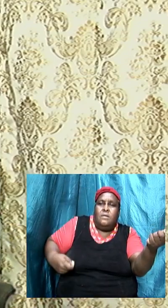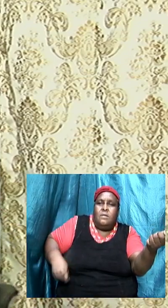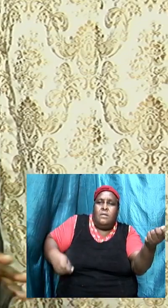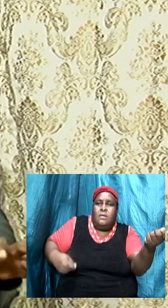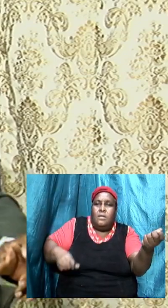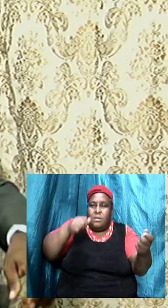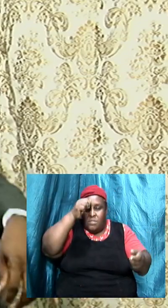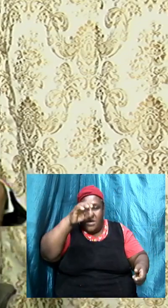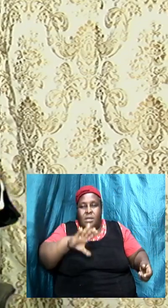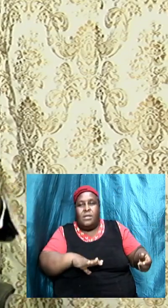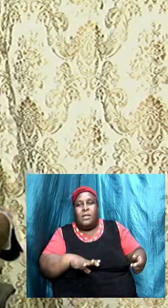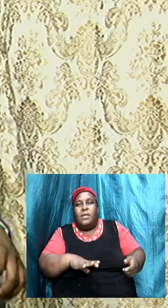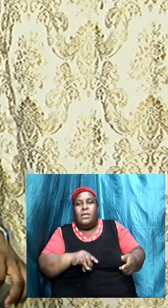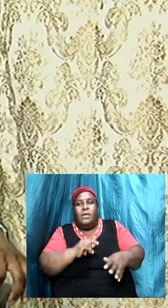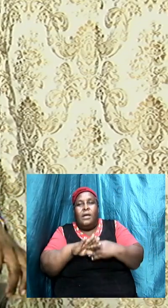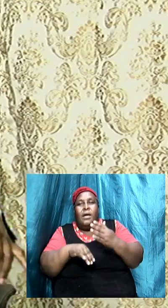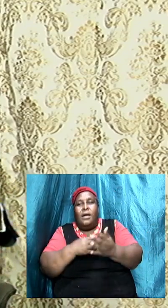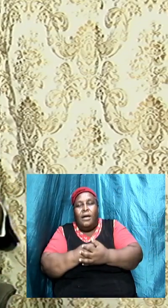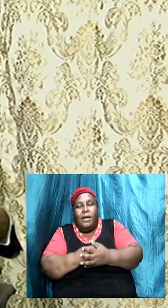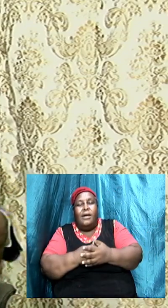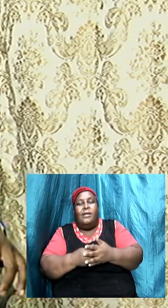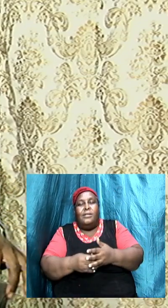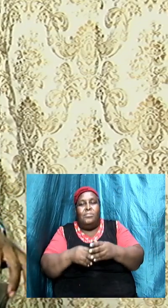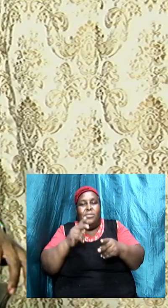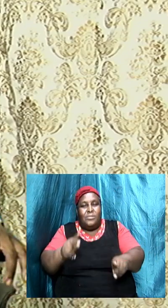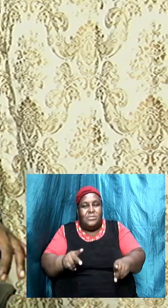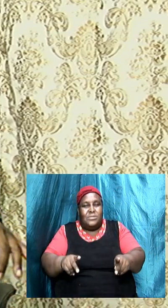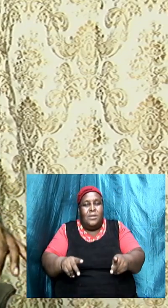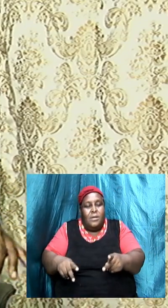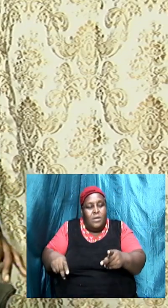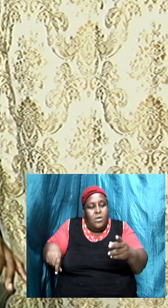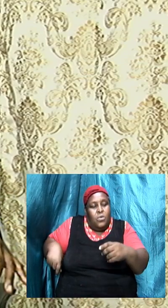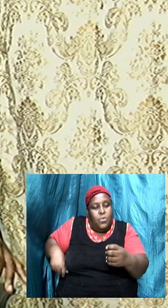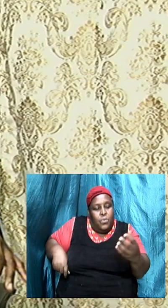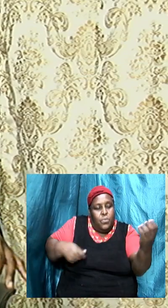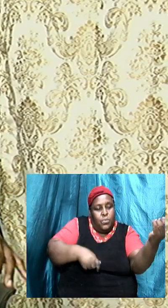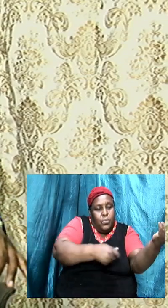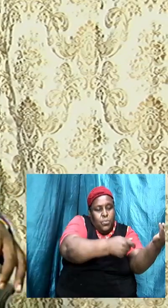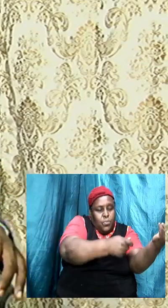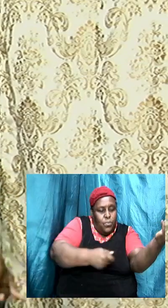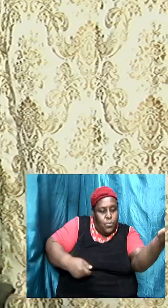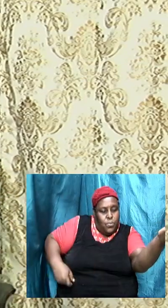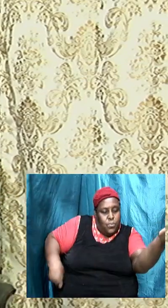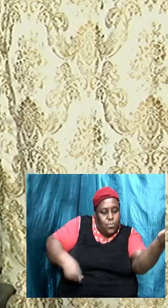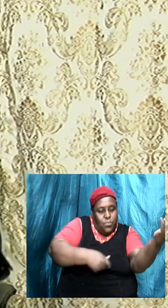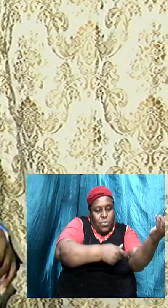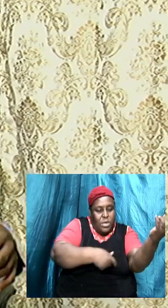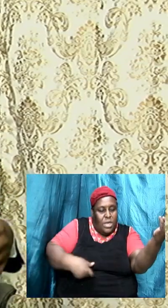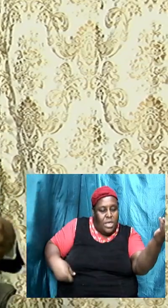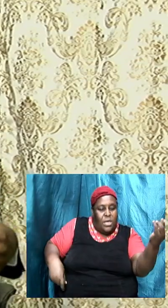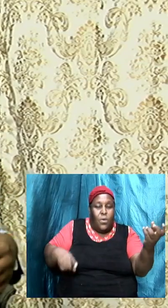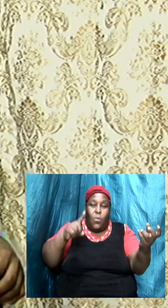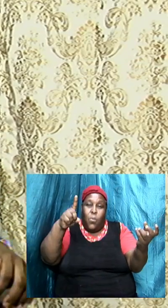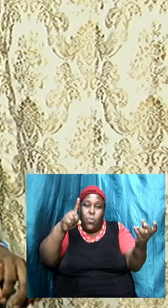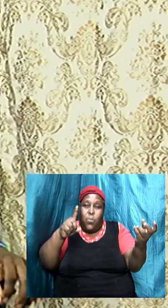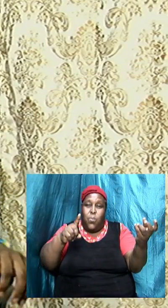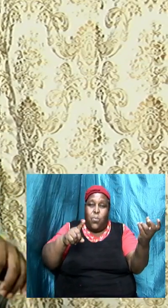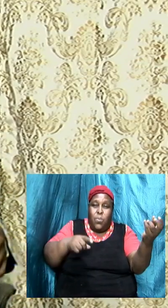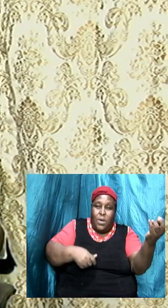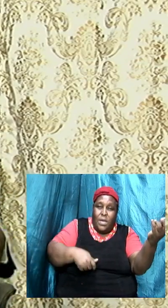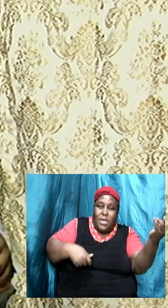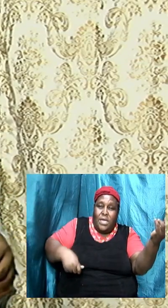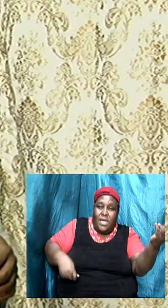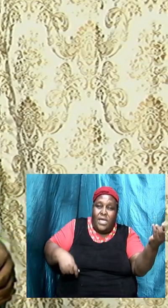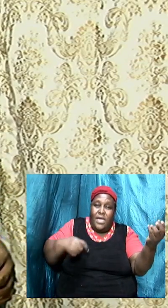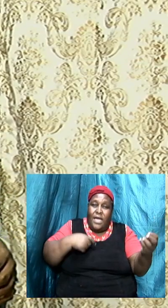were moving up the key, he was just on his one string. And they said, look here. Oh, you're not moving. He said, look here, I find it,